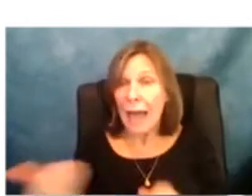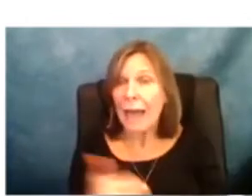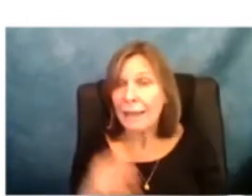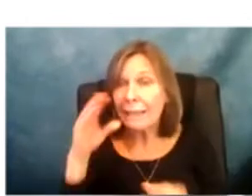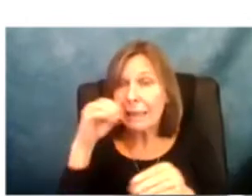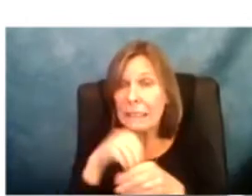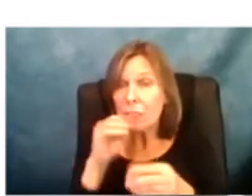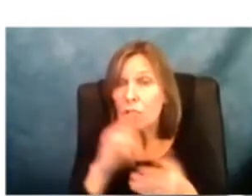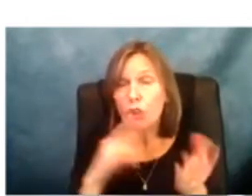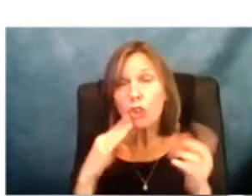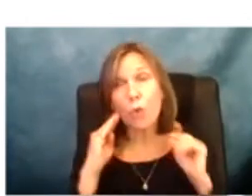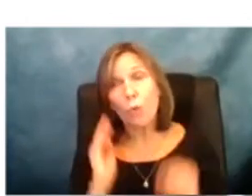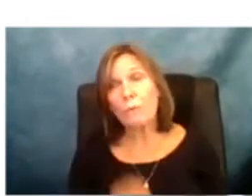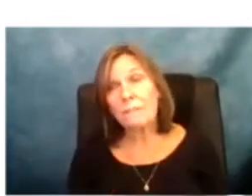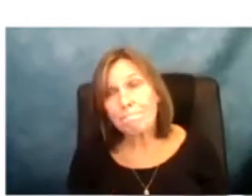that